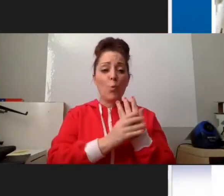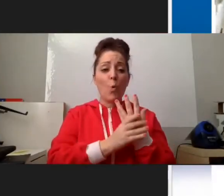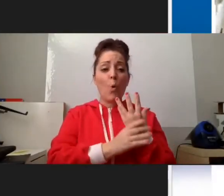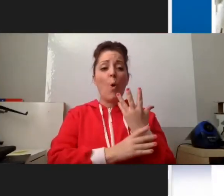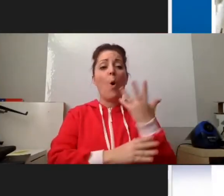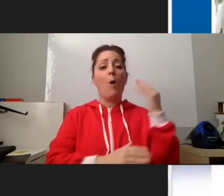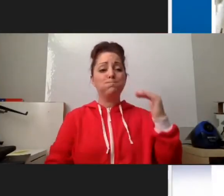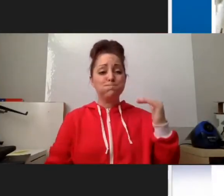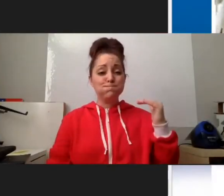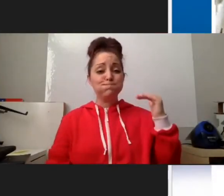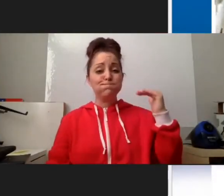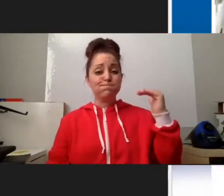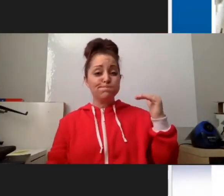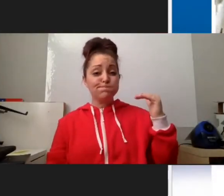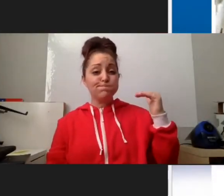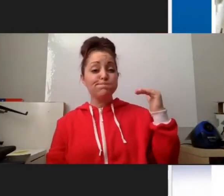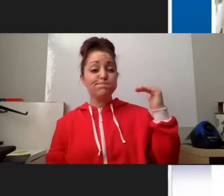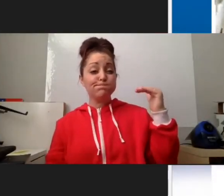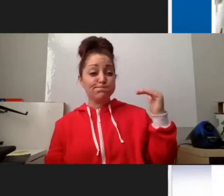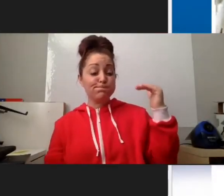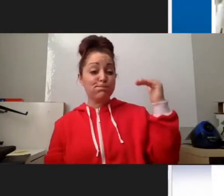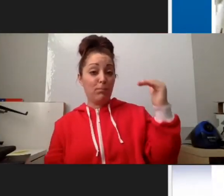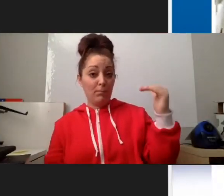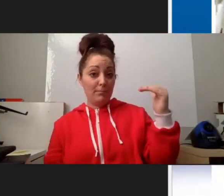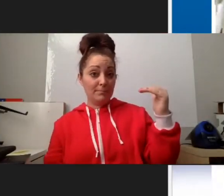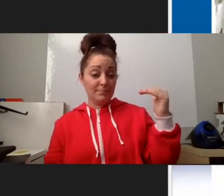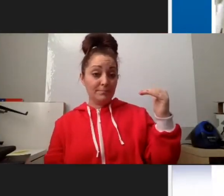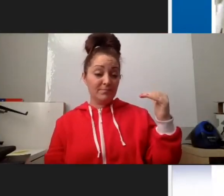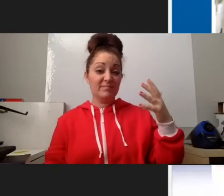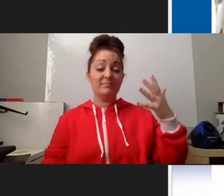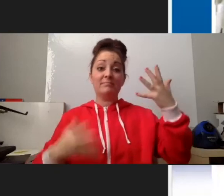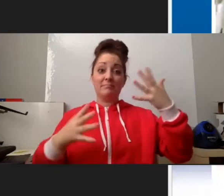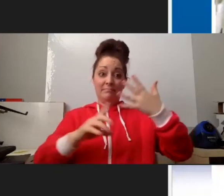The chick grows and grows.